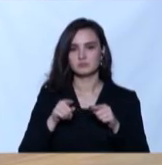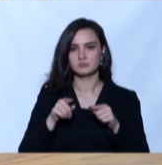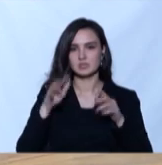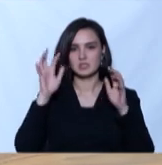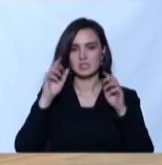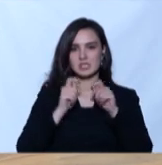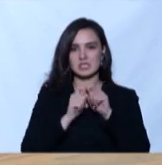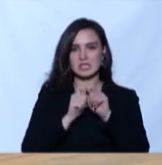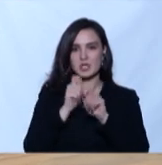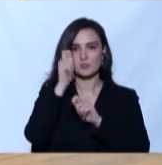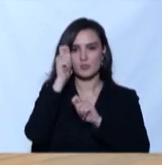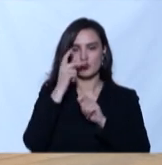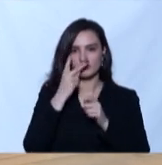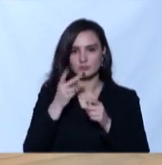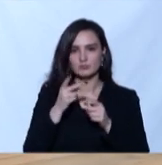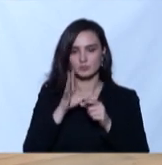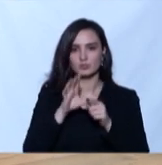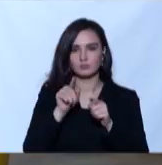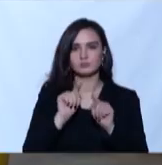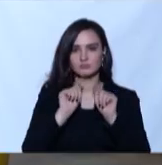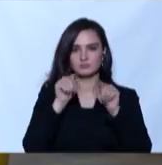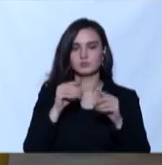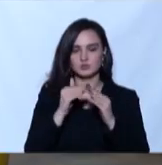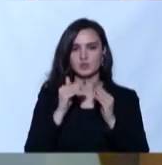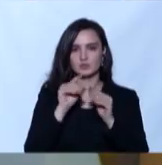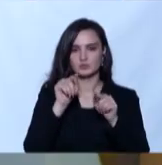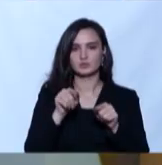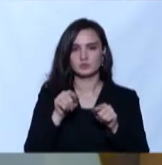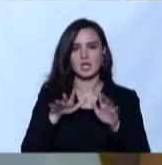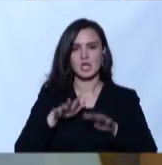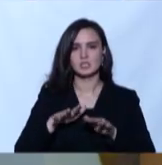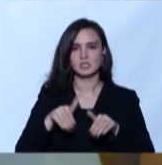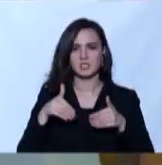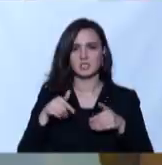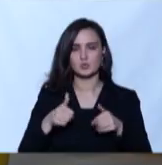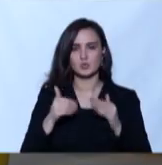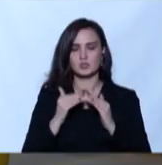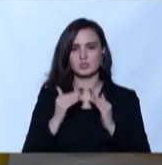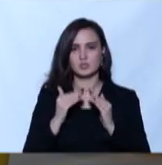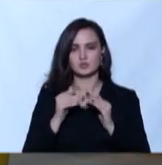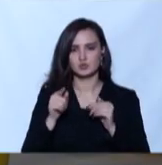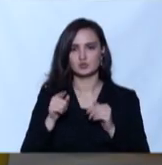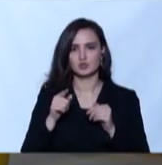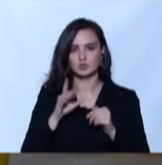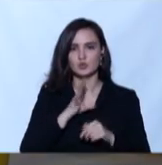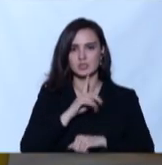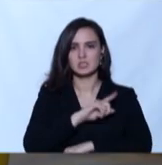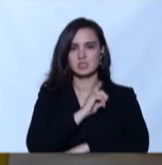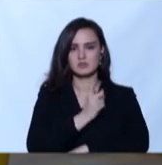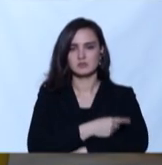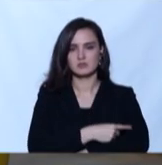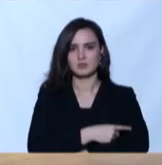rainbow, until finally she was home, she said, "There is no place like home," and realized she had the power all